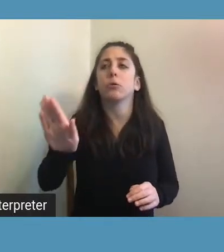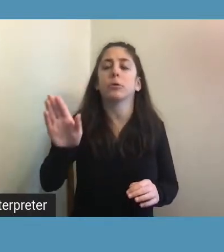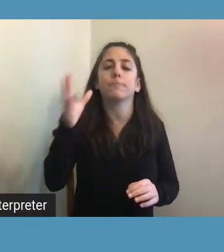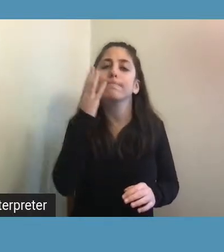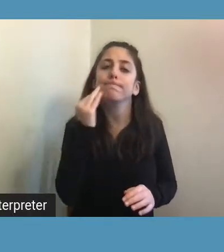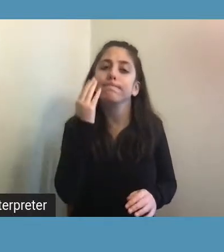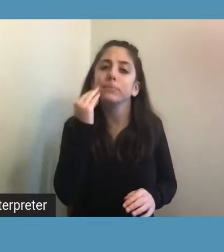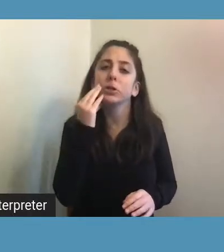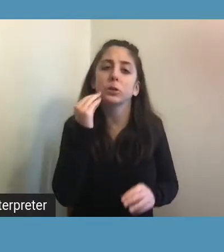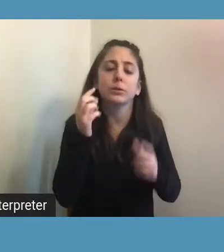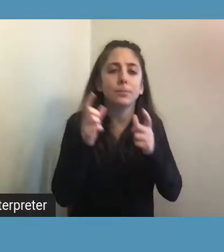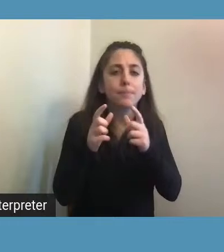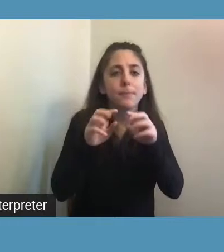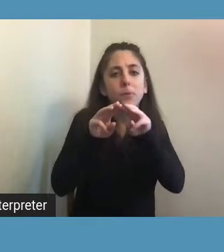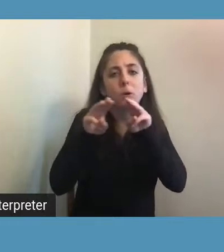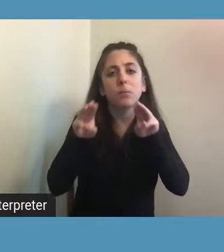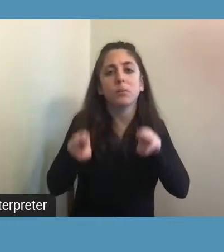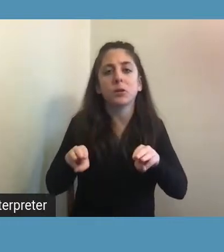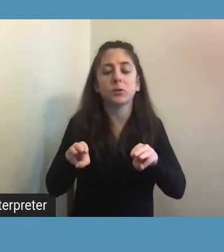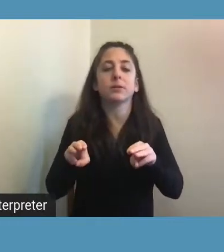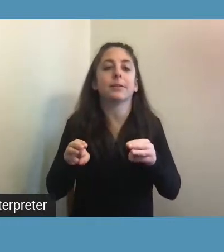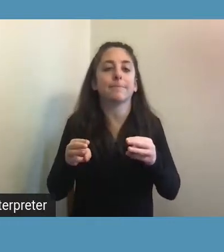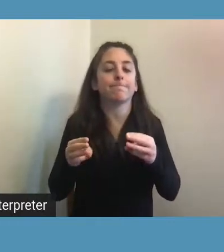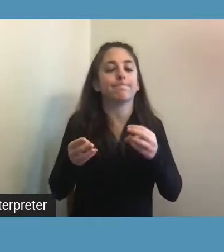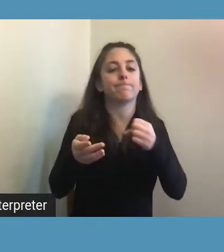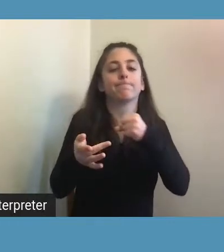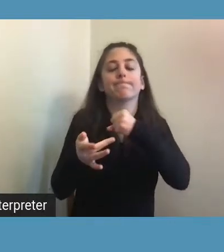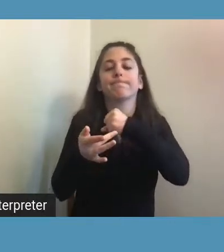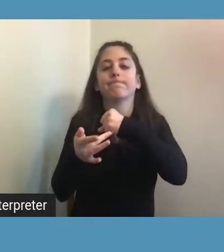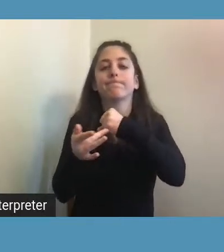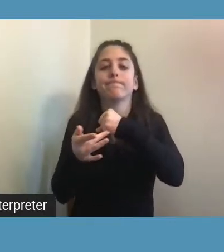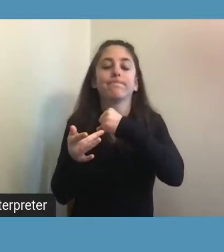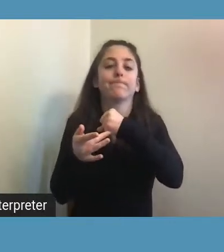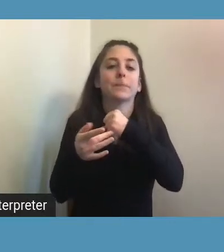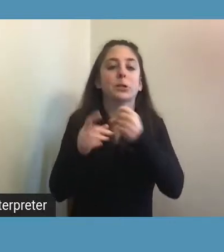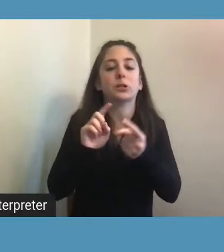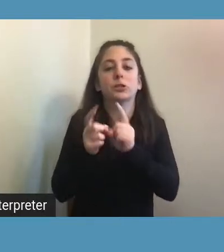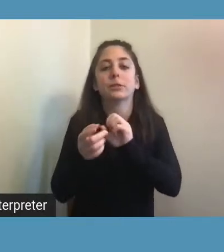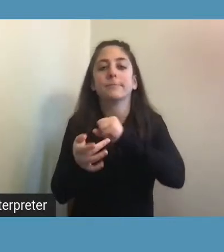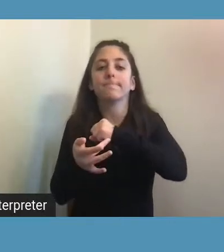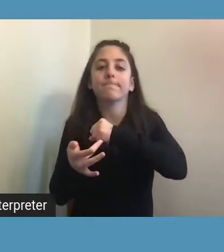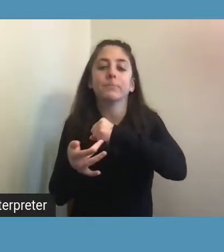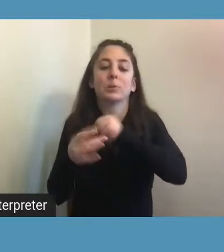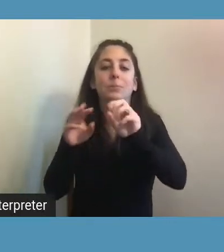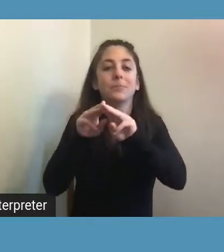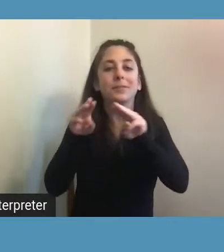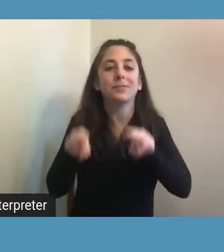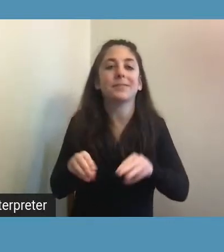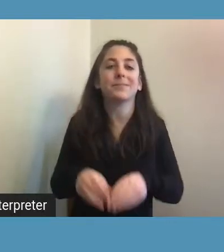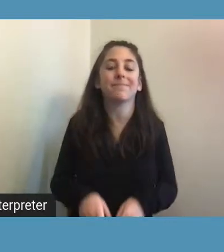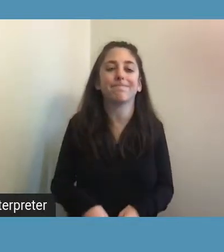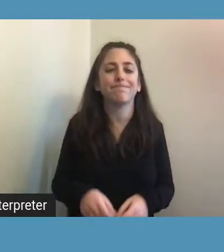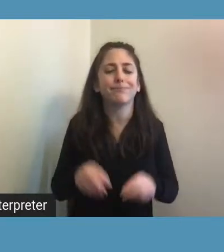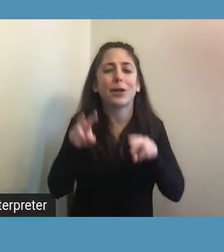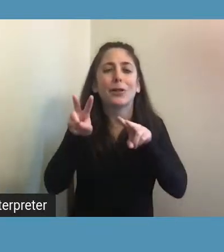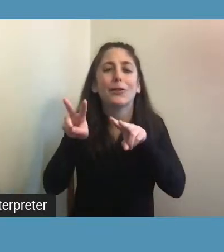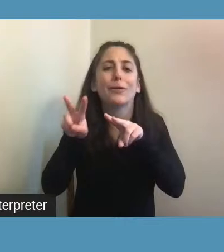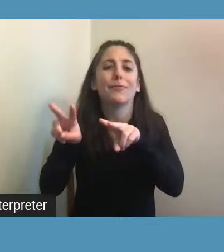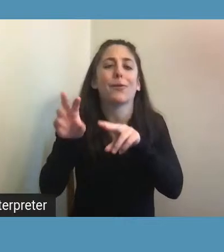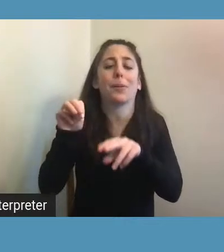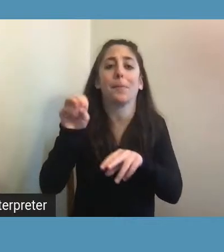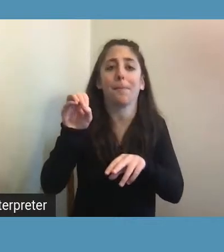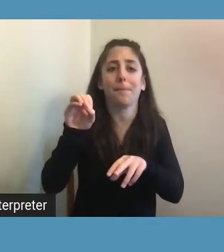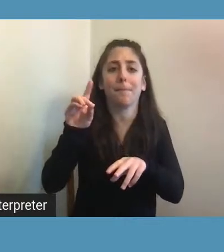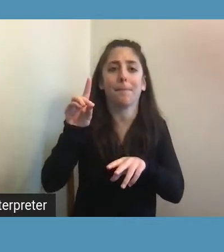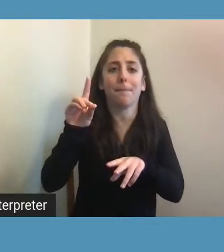museum practitioner with digitizing the museum's collections. So we're looking forward to kicking off Module 10. Can't believe we're already there